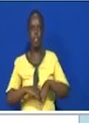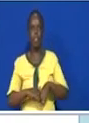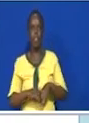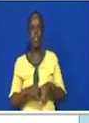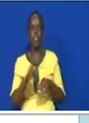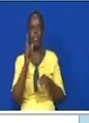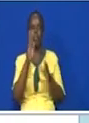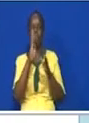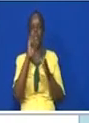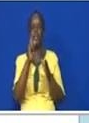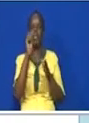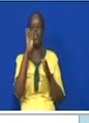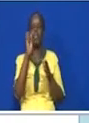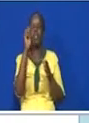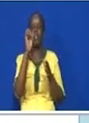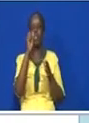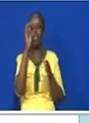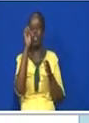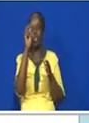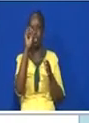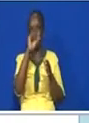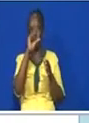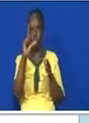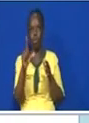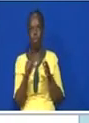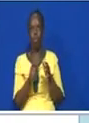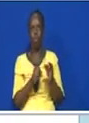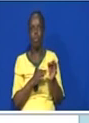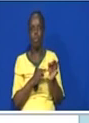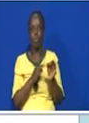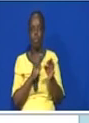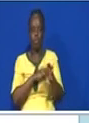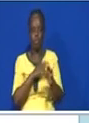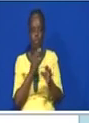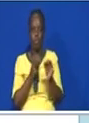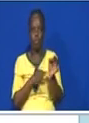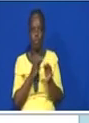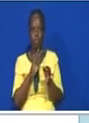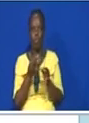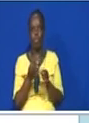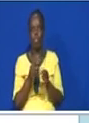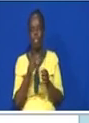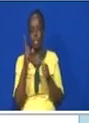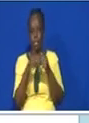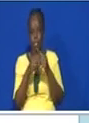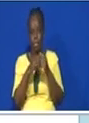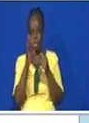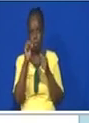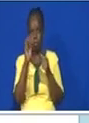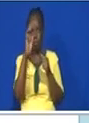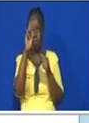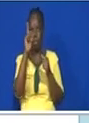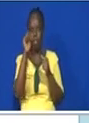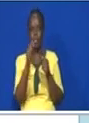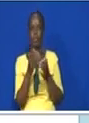by tensional forces. This one will take us or will give us 6 marks. And then B